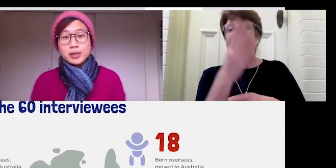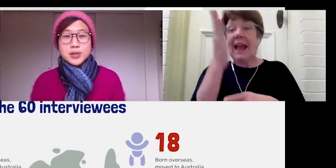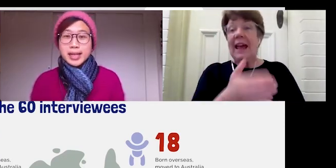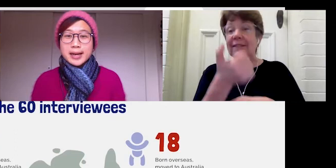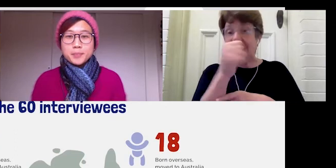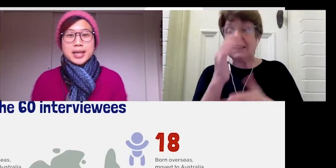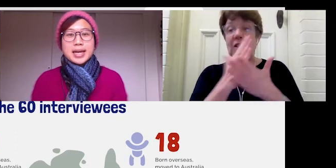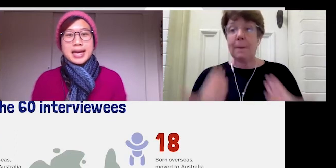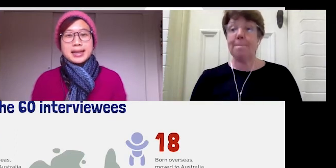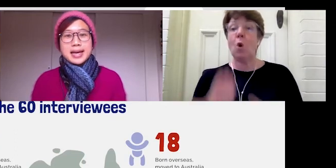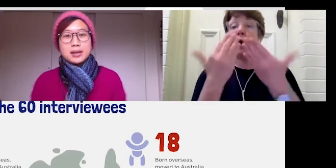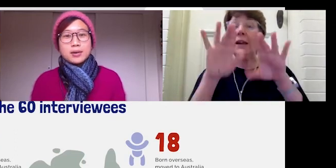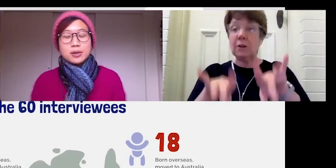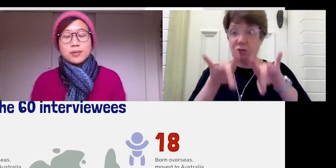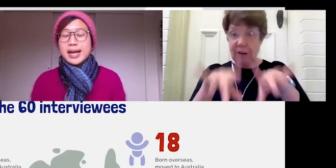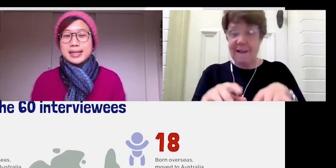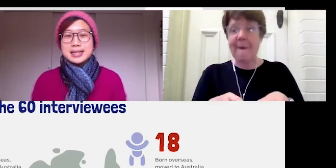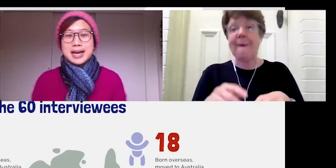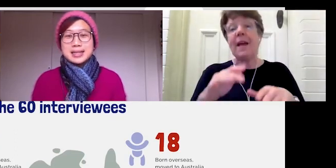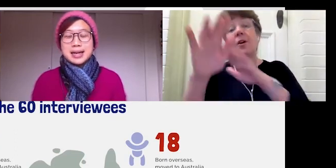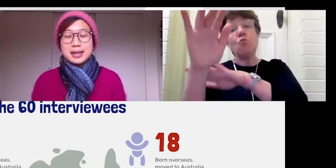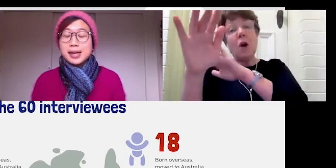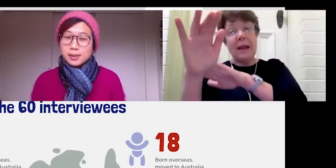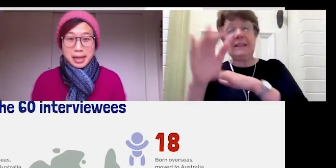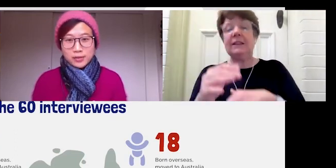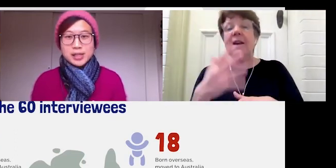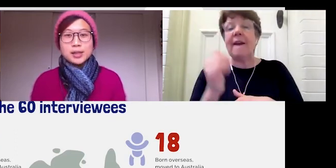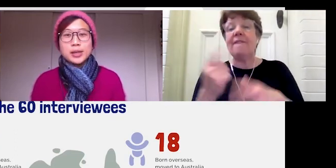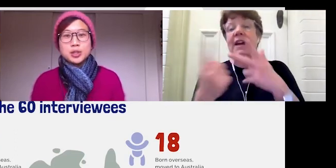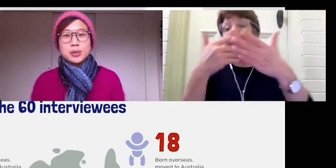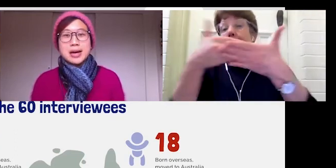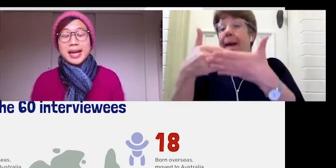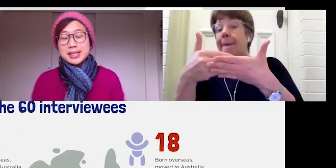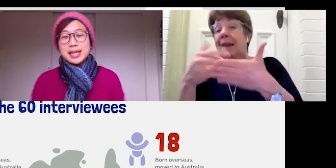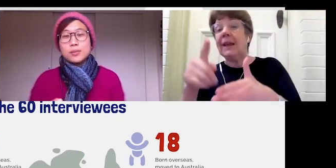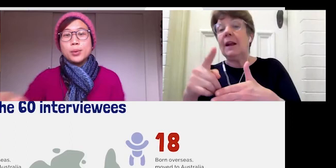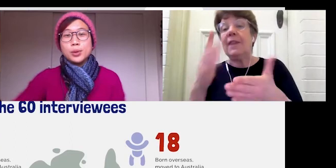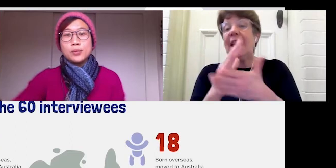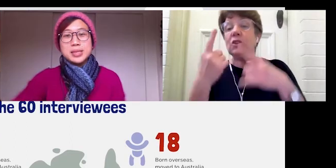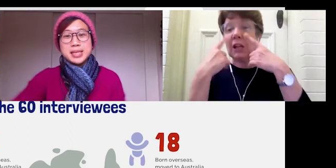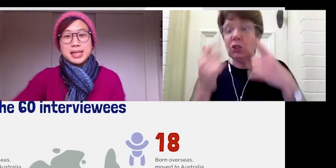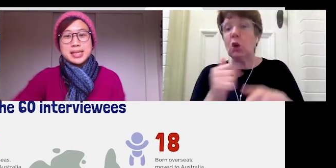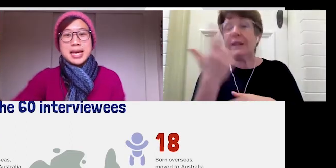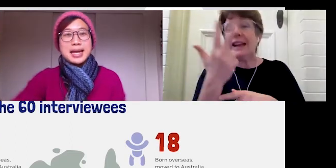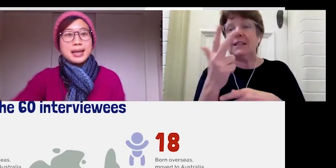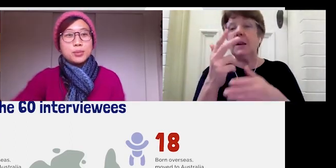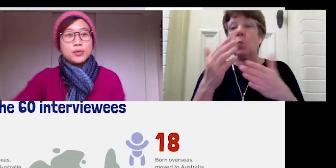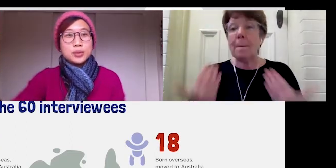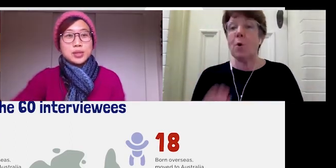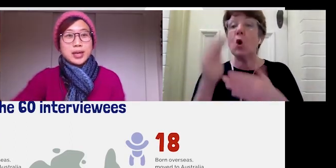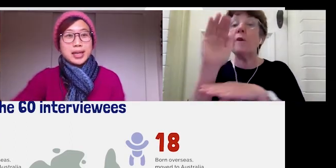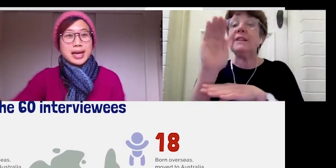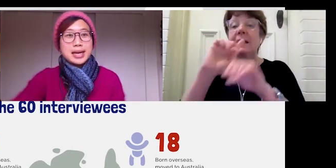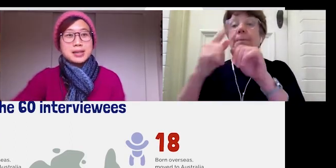born in Australia. And then on the right-hand side, another baby figure, which shows how 18 were born overseas and then moved